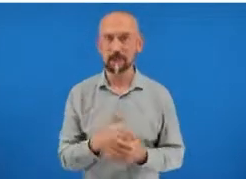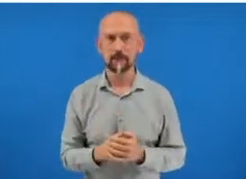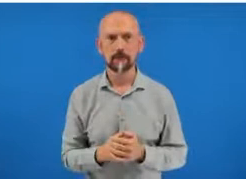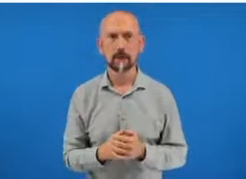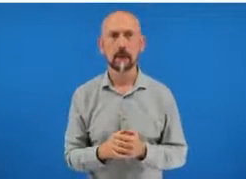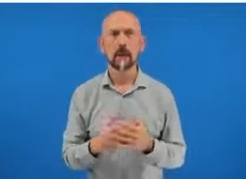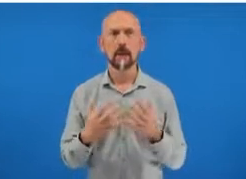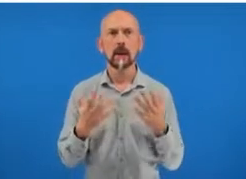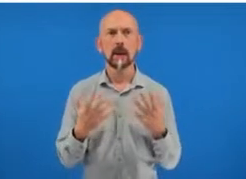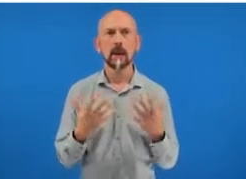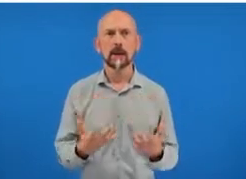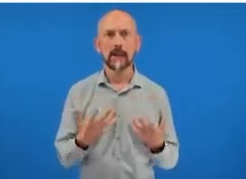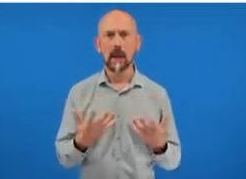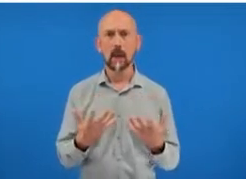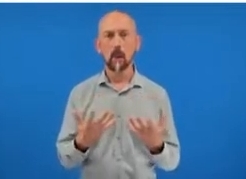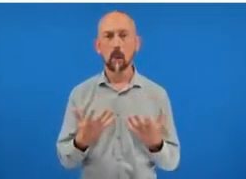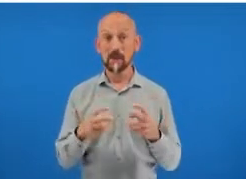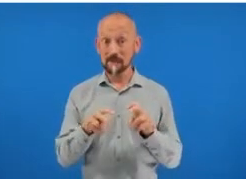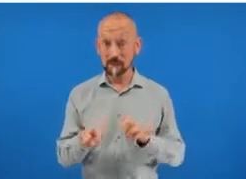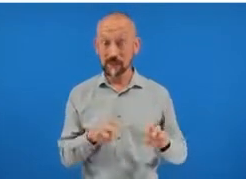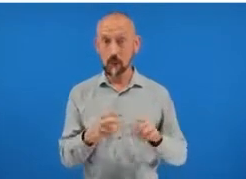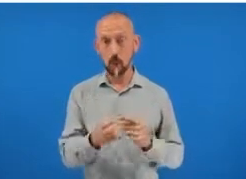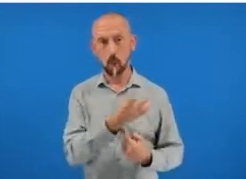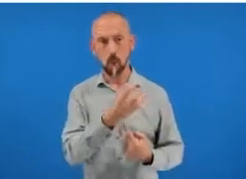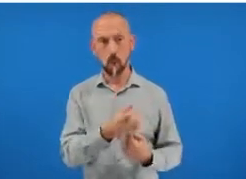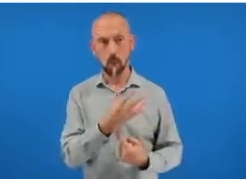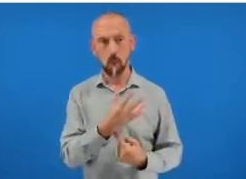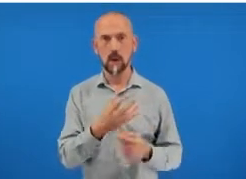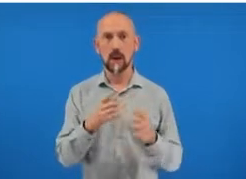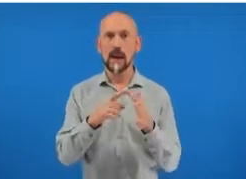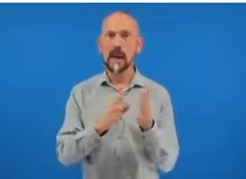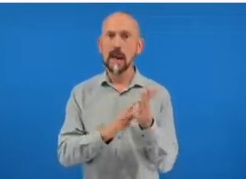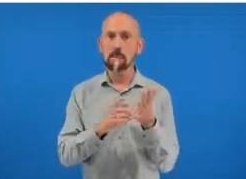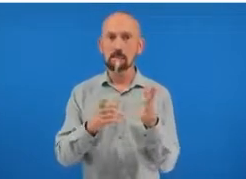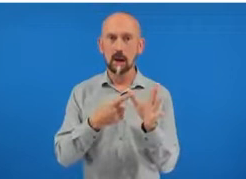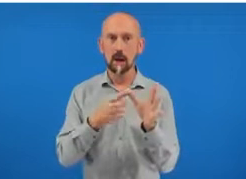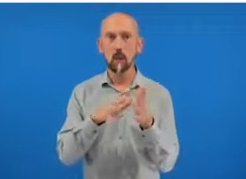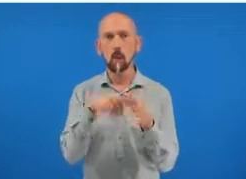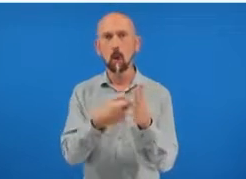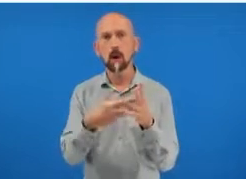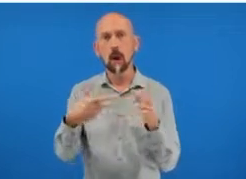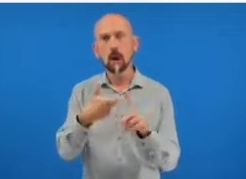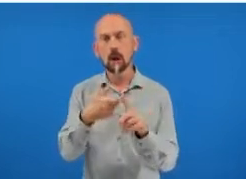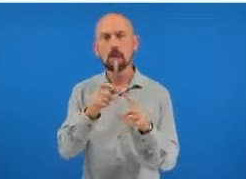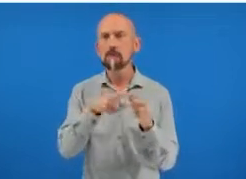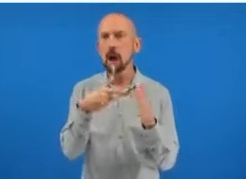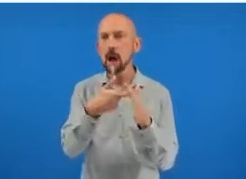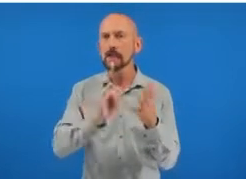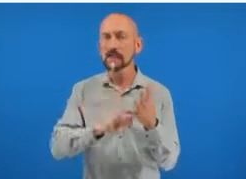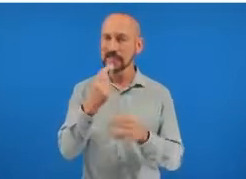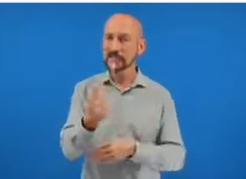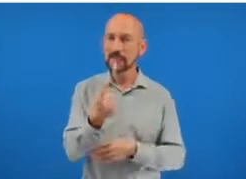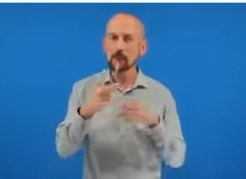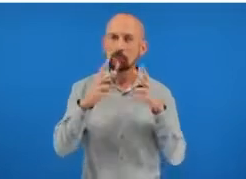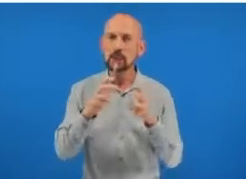have a video from Emma Warnock-Parks, who is a research clinical psychologist in